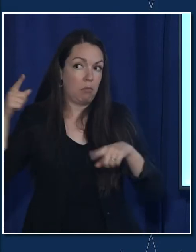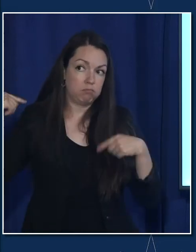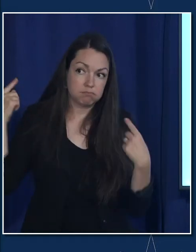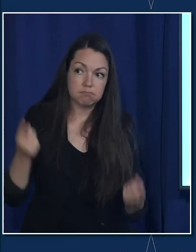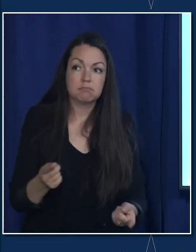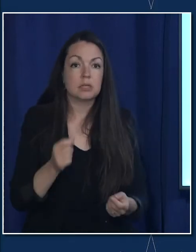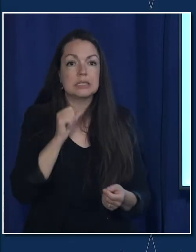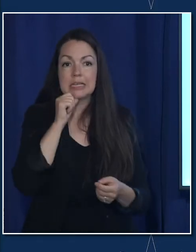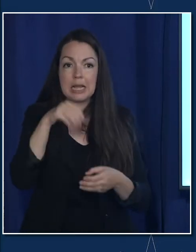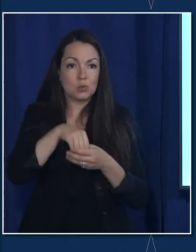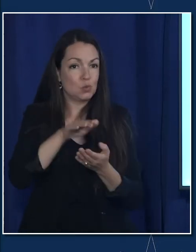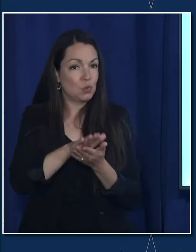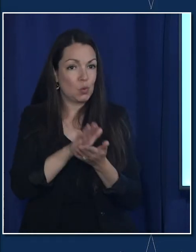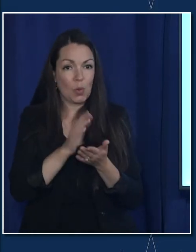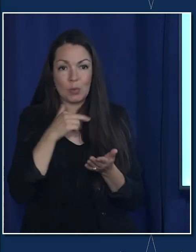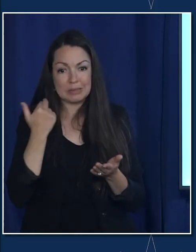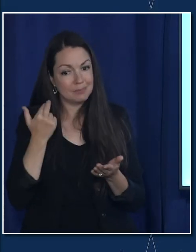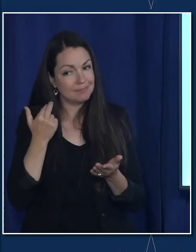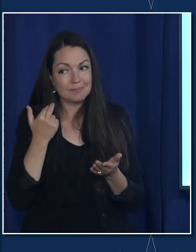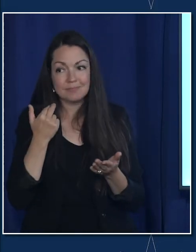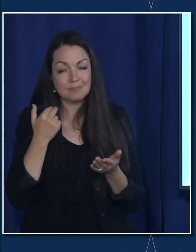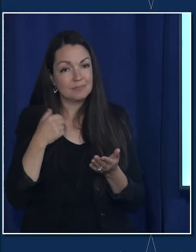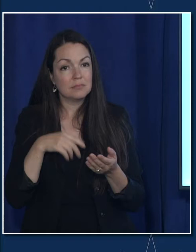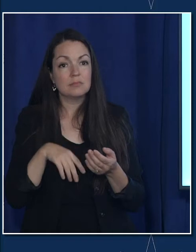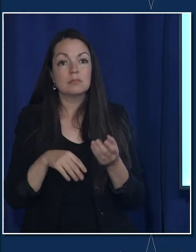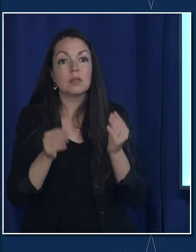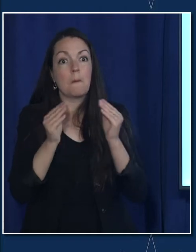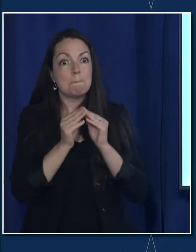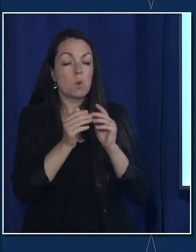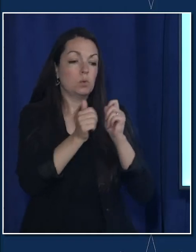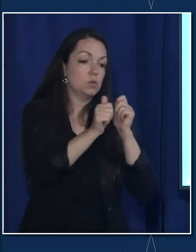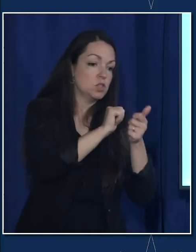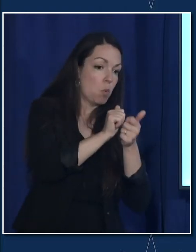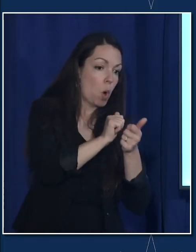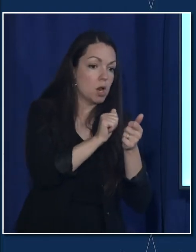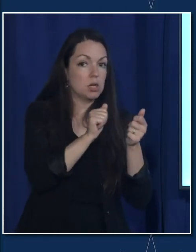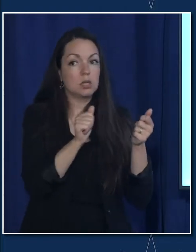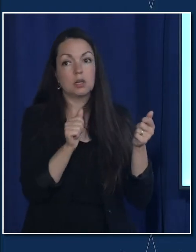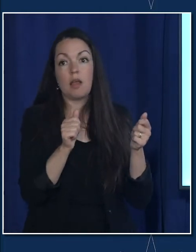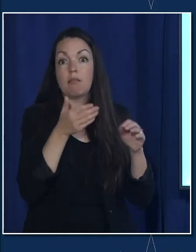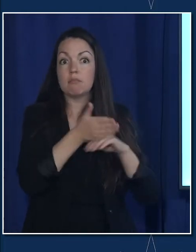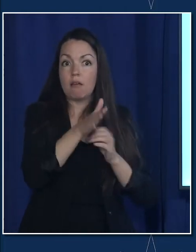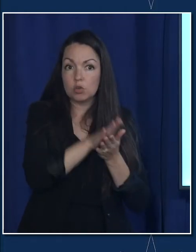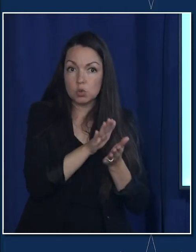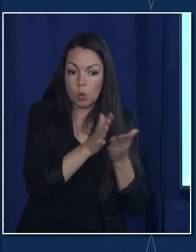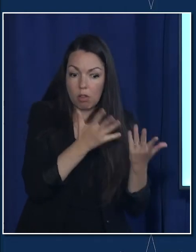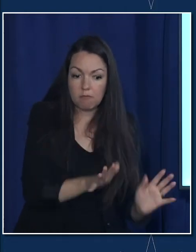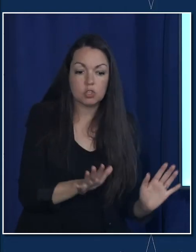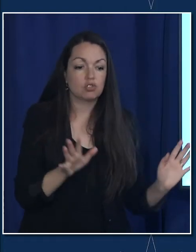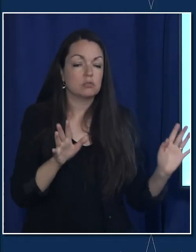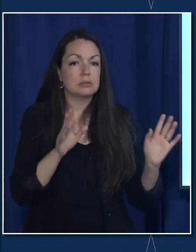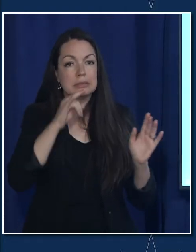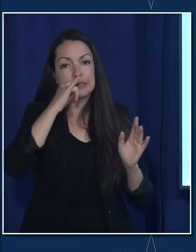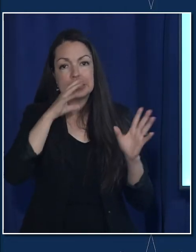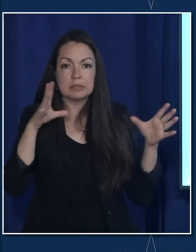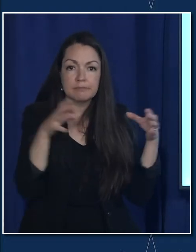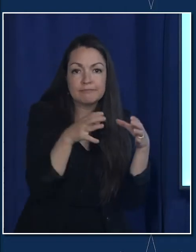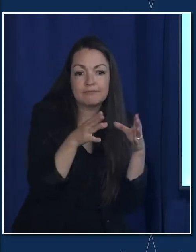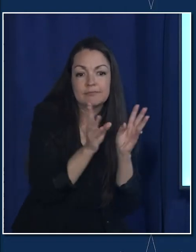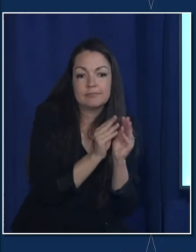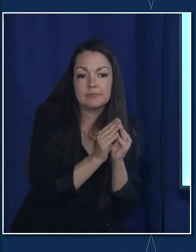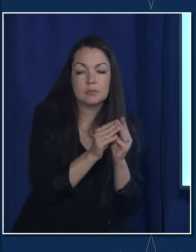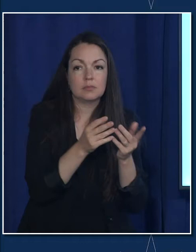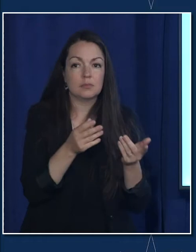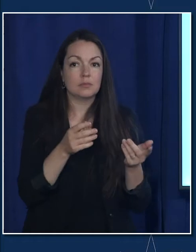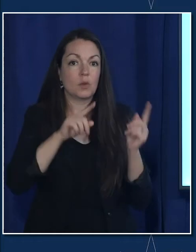not been the in-school. It's been the athletics and the gathering after school, and more of, even in these